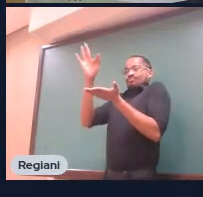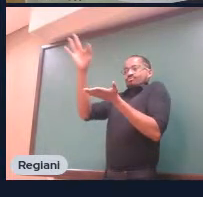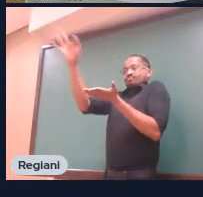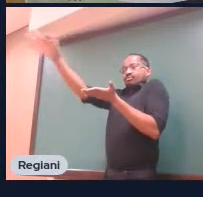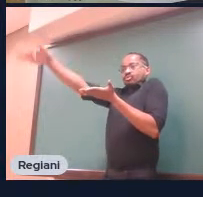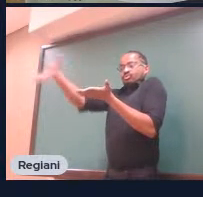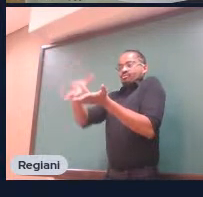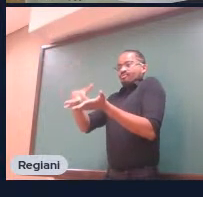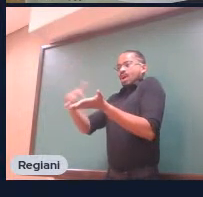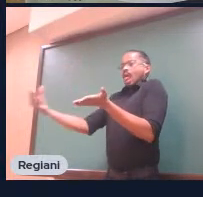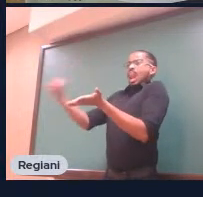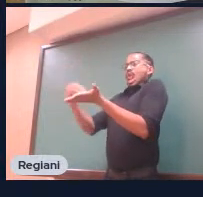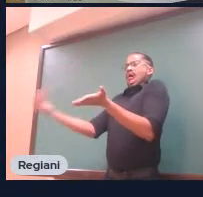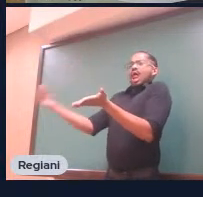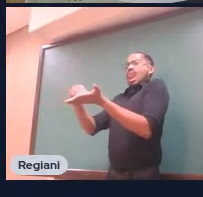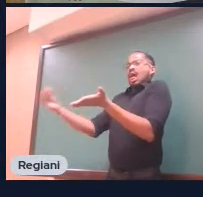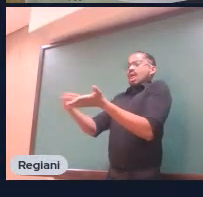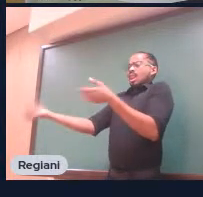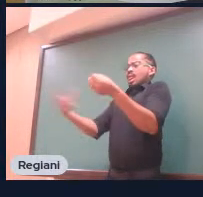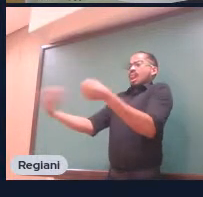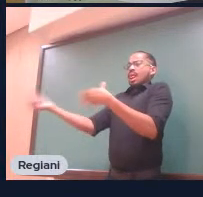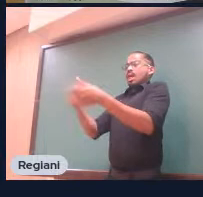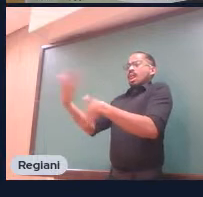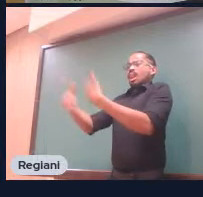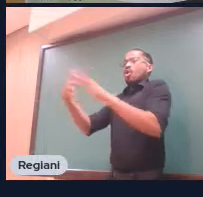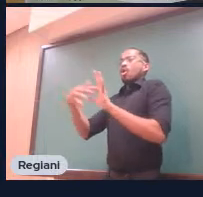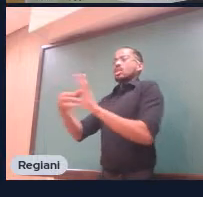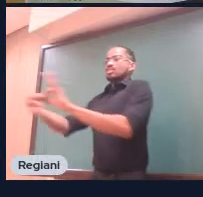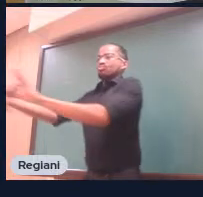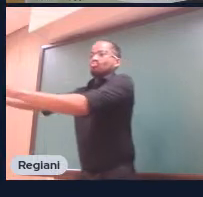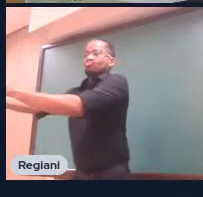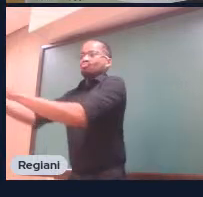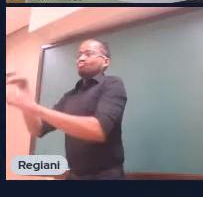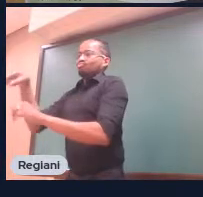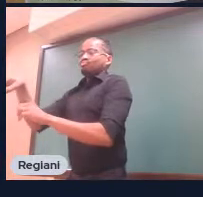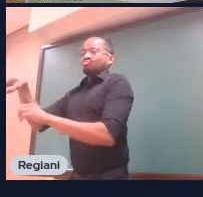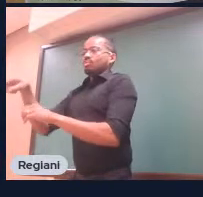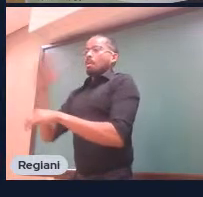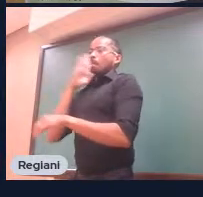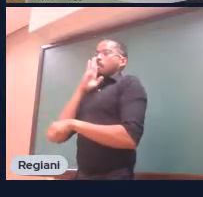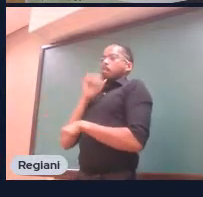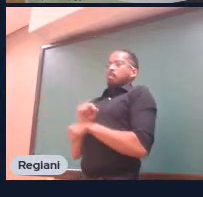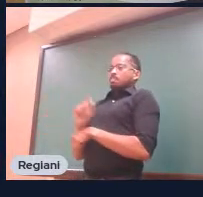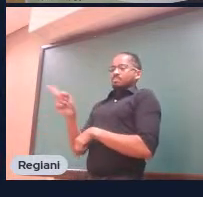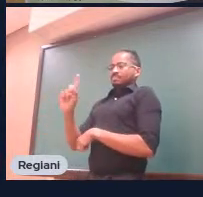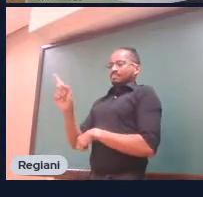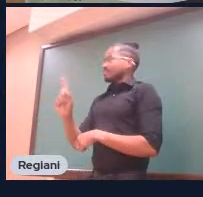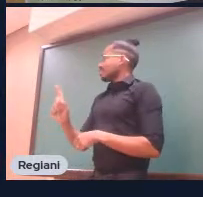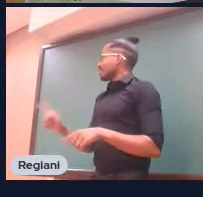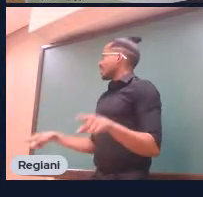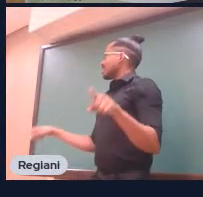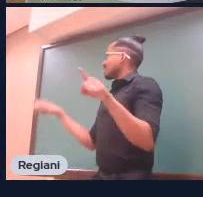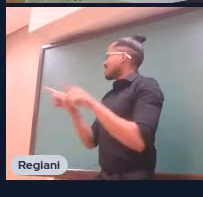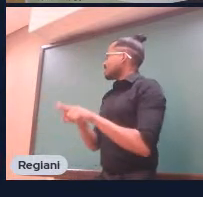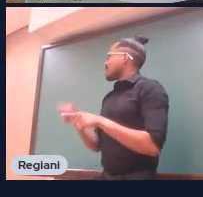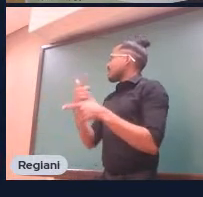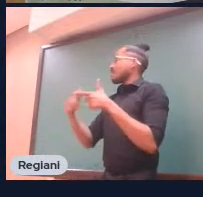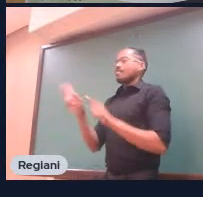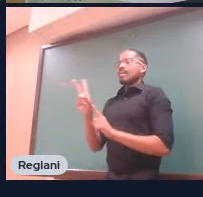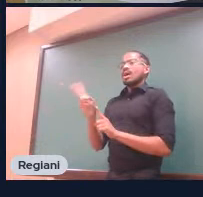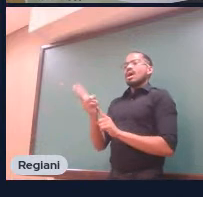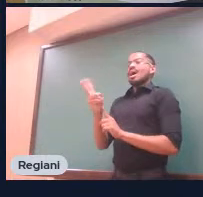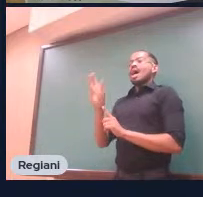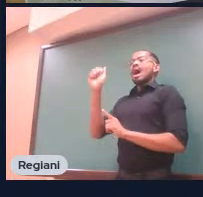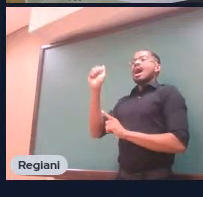you context-sensitive answers. The problem of word sense disambiguation will be solved. Here's an example from